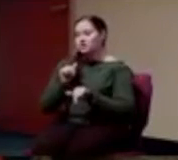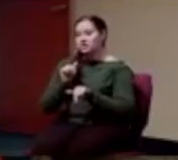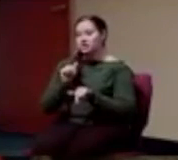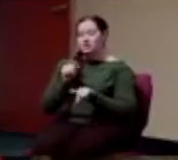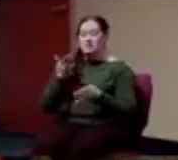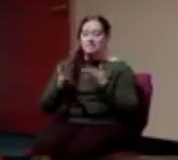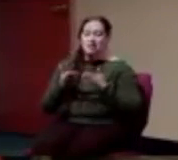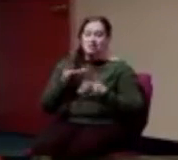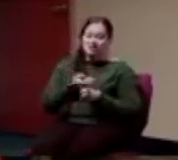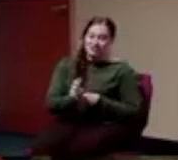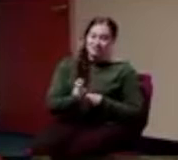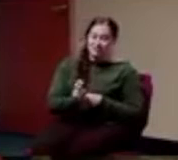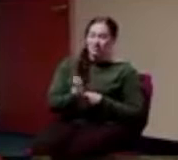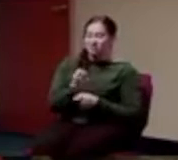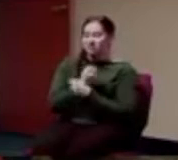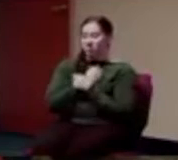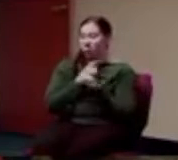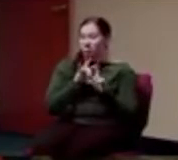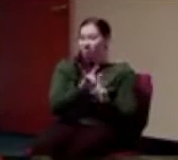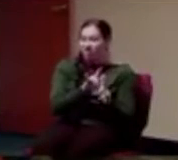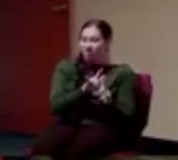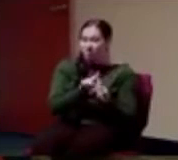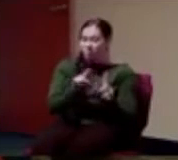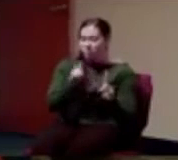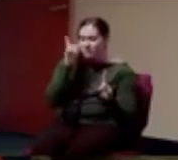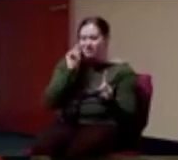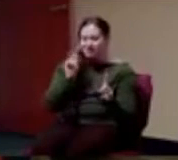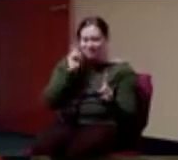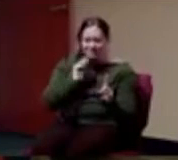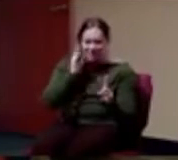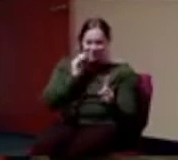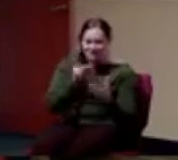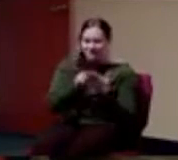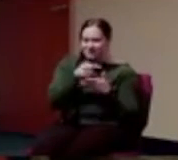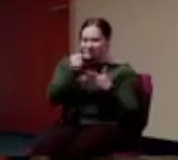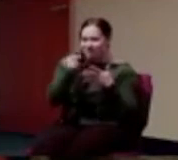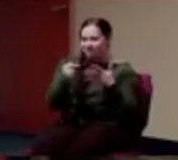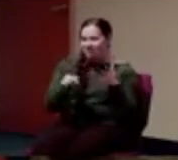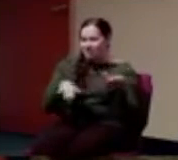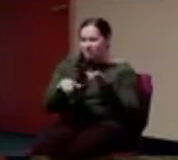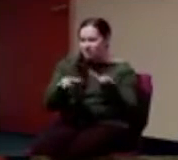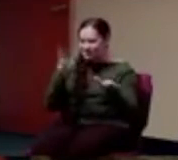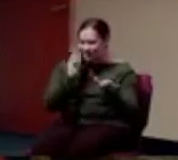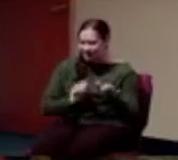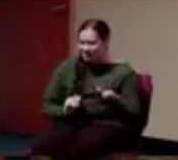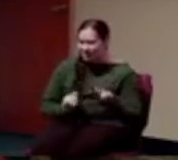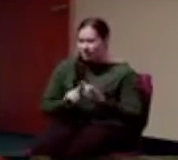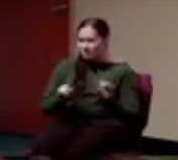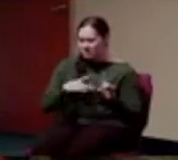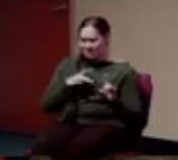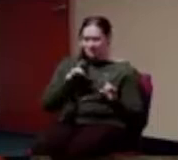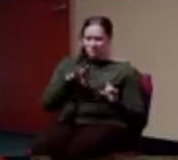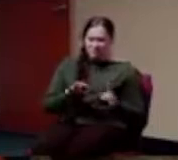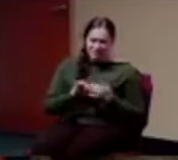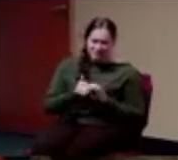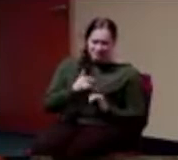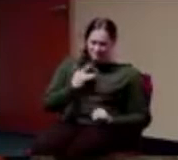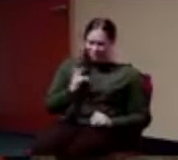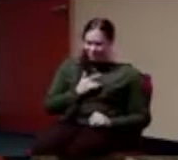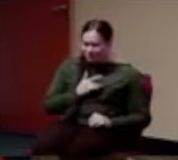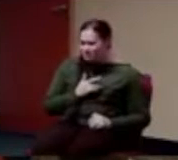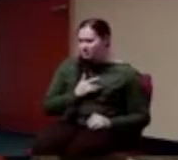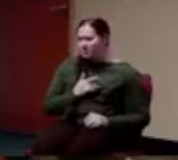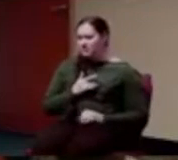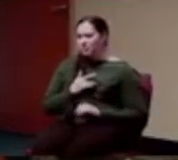but it may be simply because of the things that they've done in their life have led them to that place. Some of the things that they don't like how they're feeling, they might not show it on